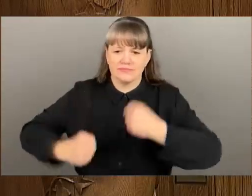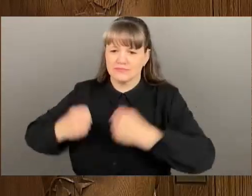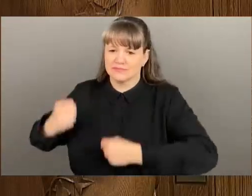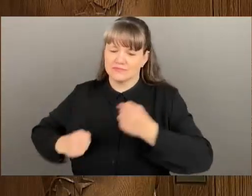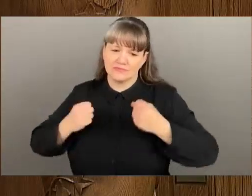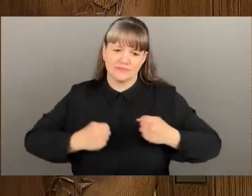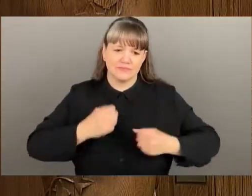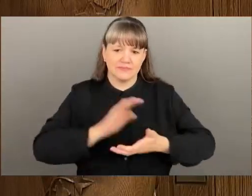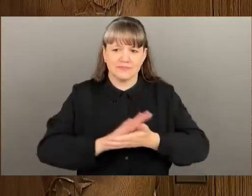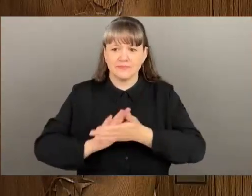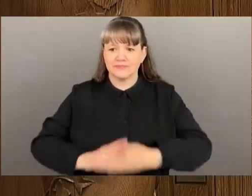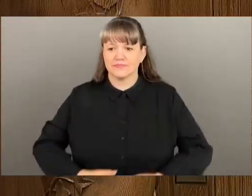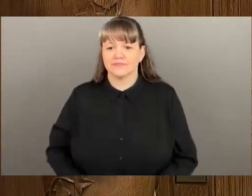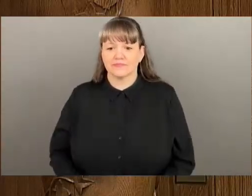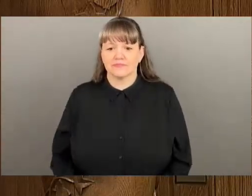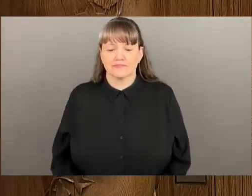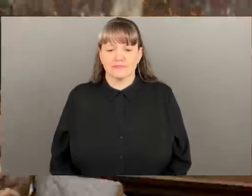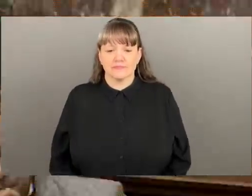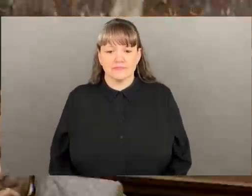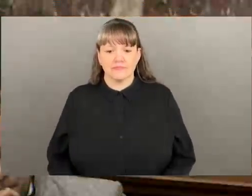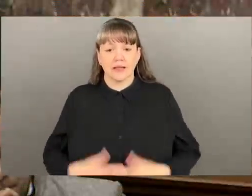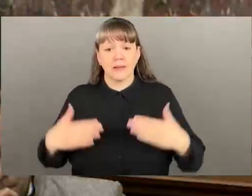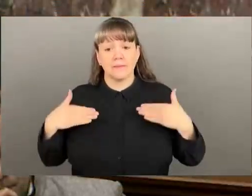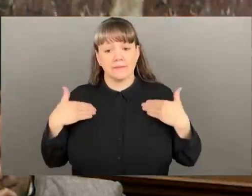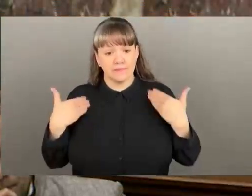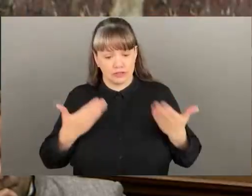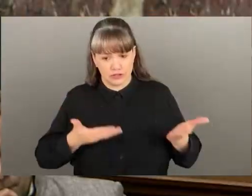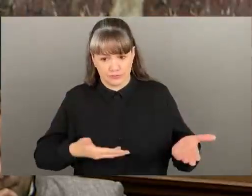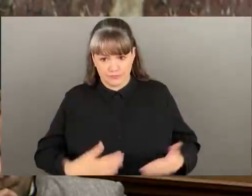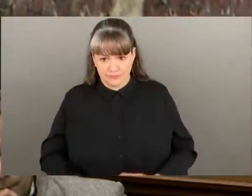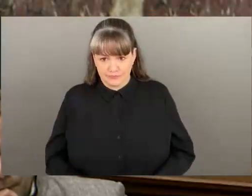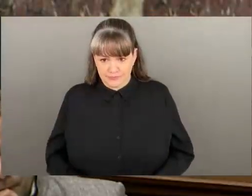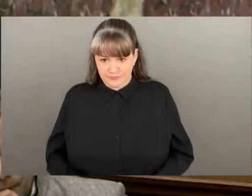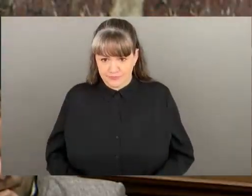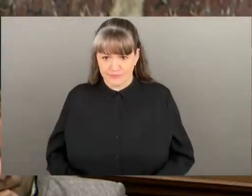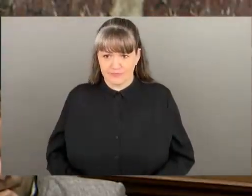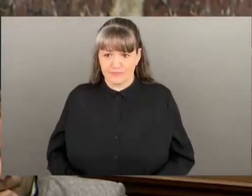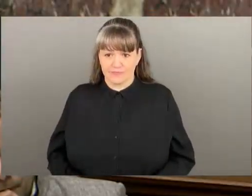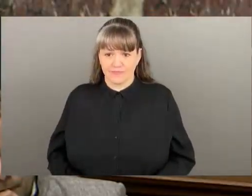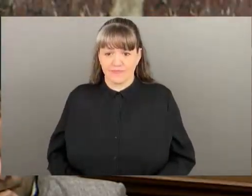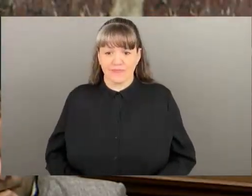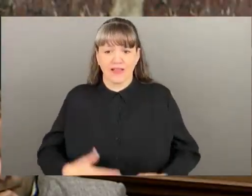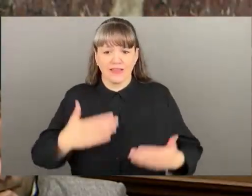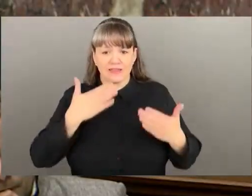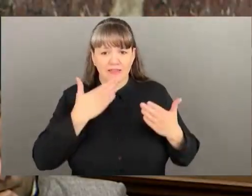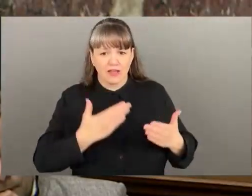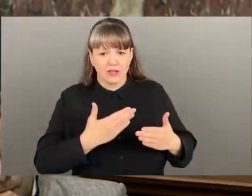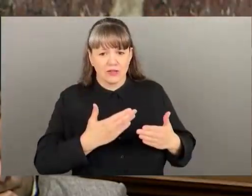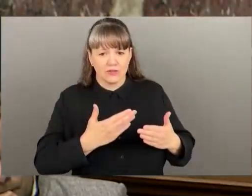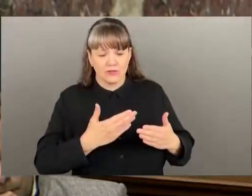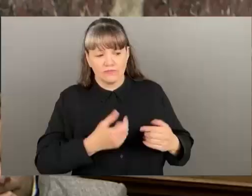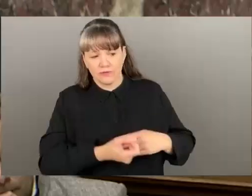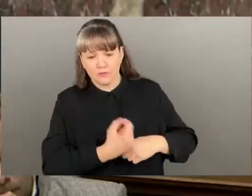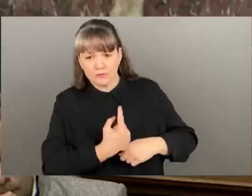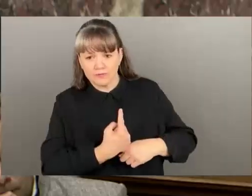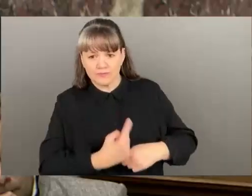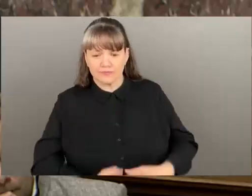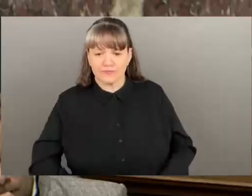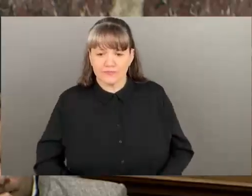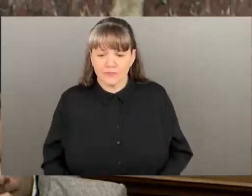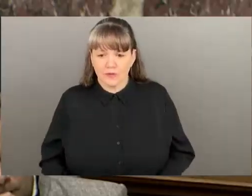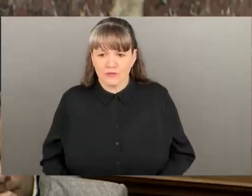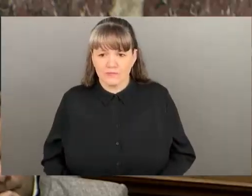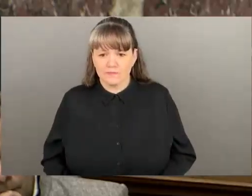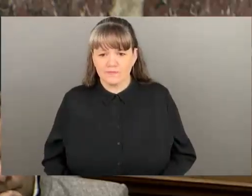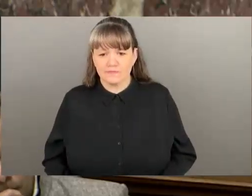Minister, thank you, Mr. Speaker. Thank you to the member opposite for the question. Perhaps it's time we looked on